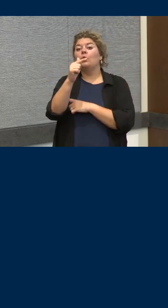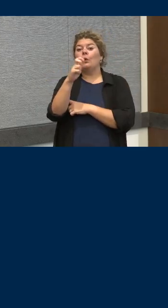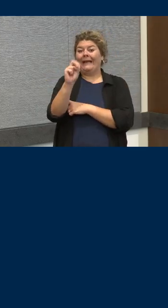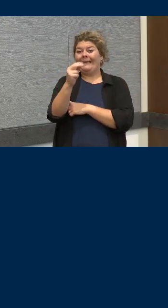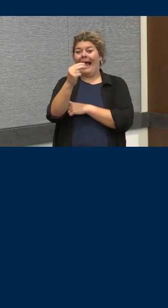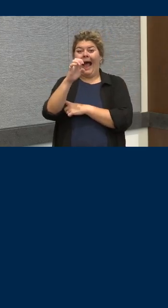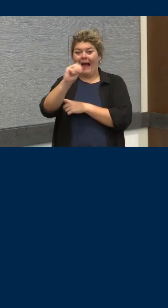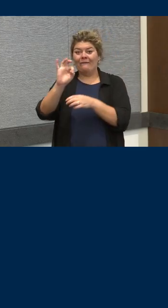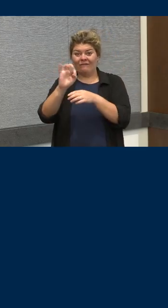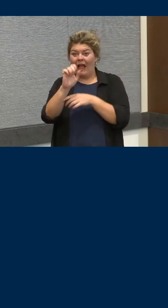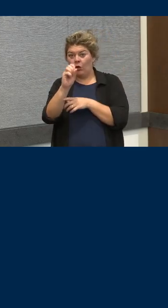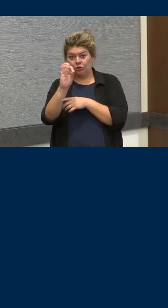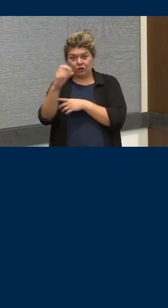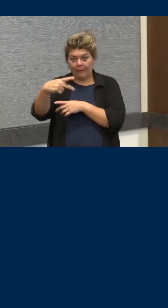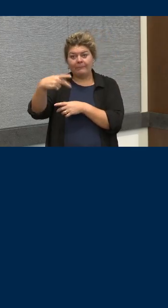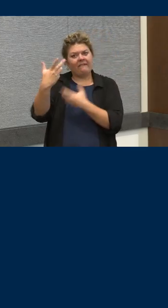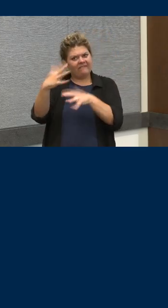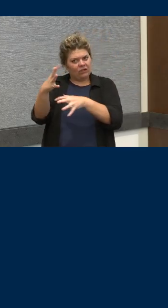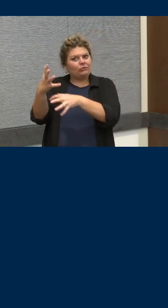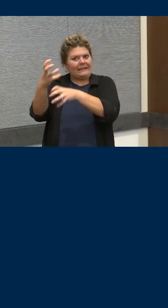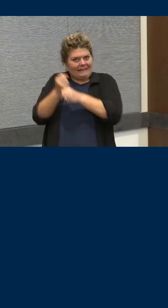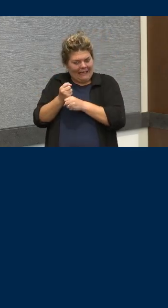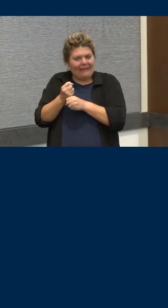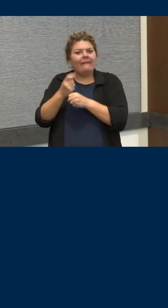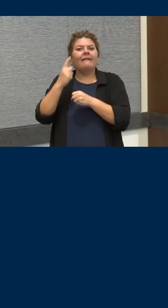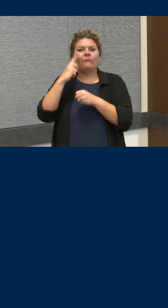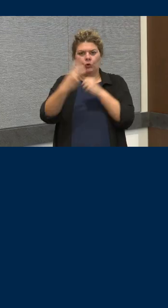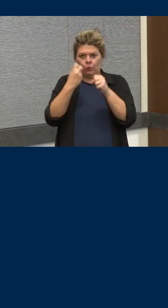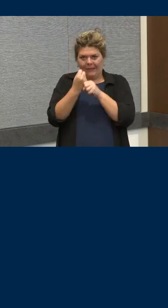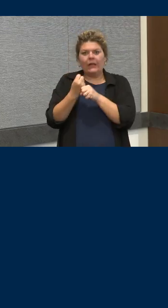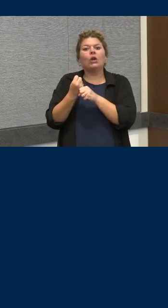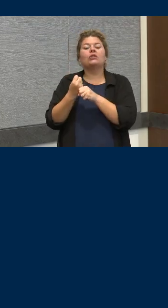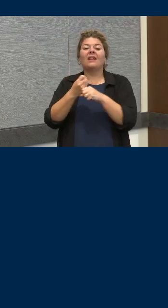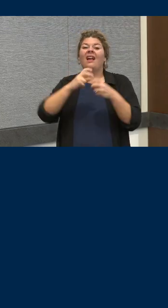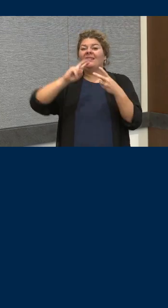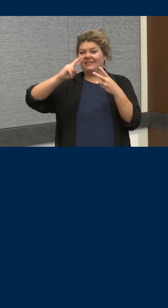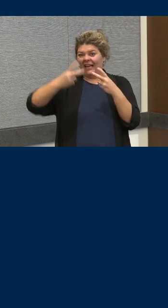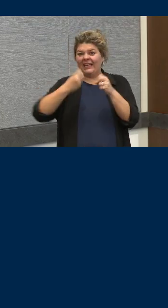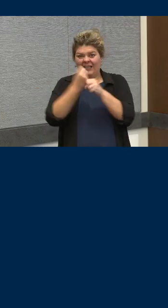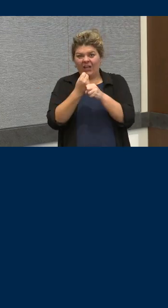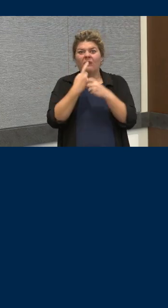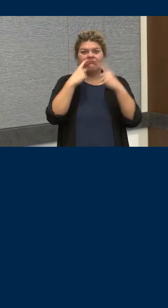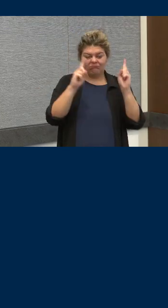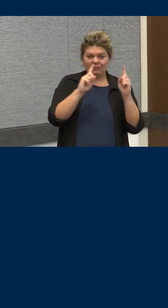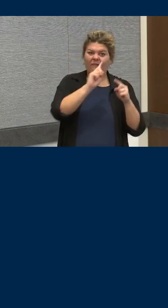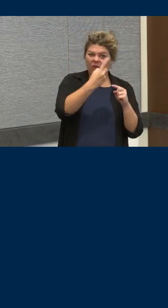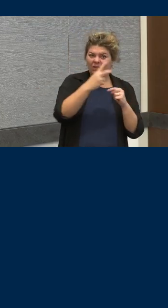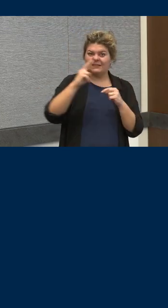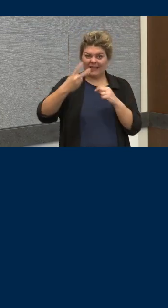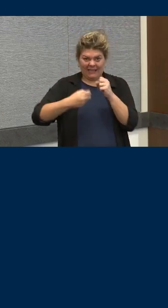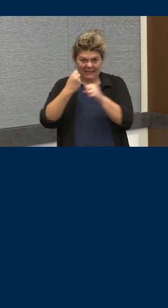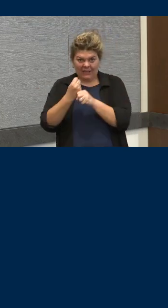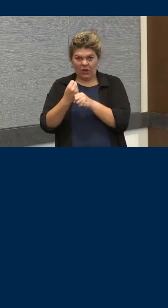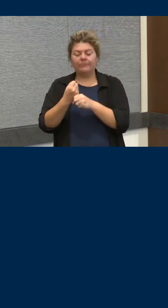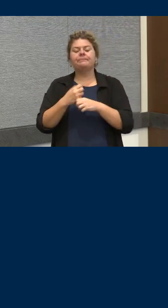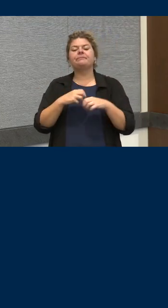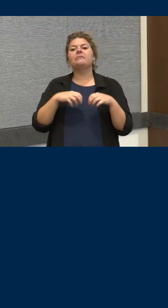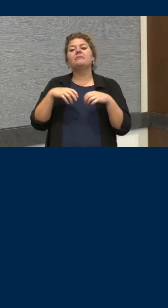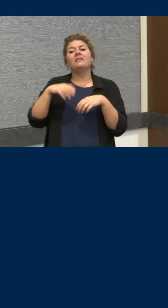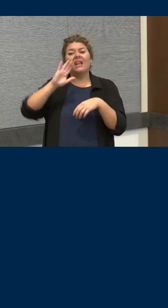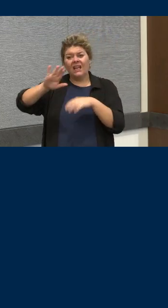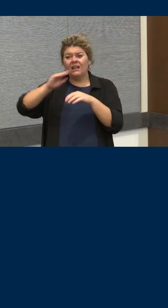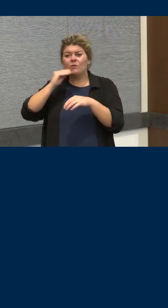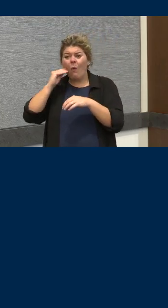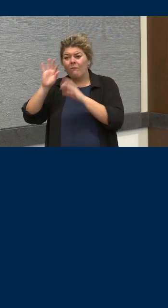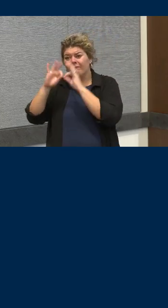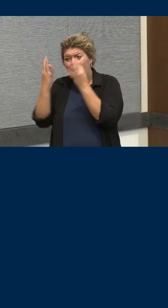year photographing Americans. He subsequently received a second year of funding. He initially left his home and family in